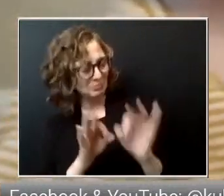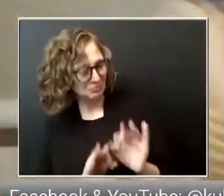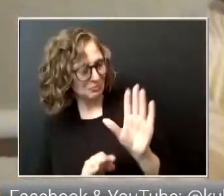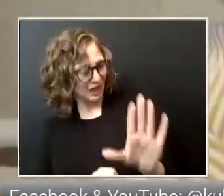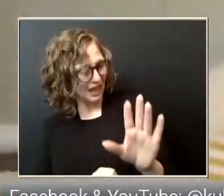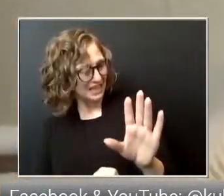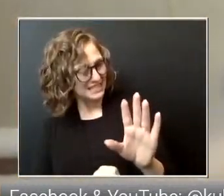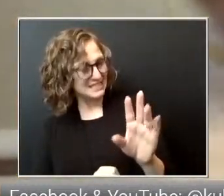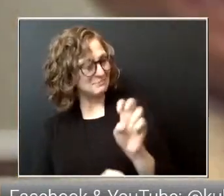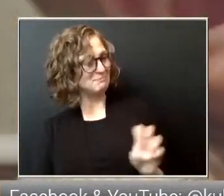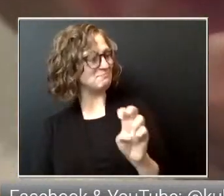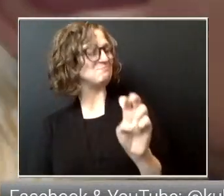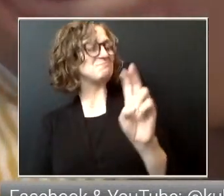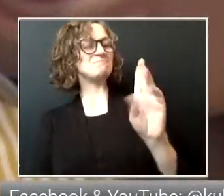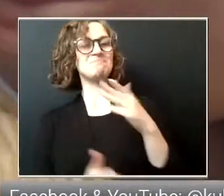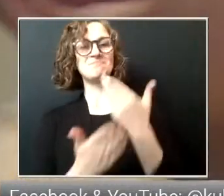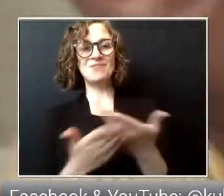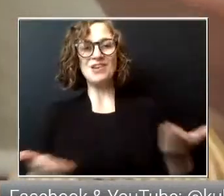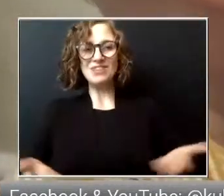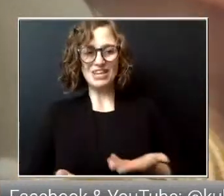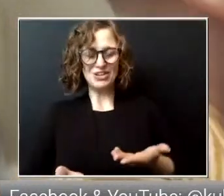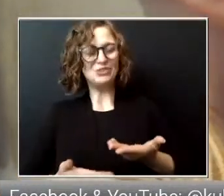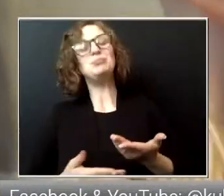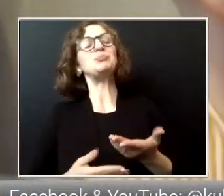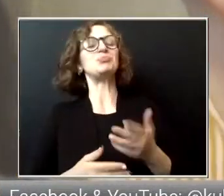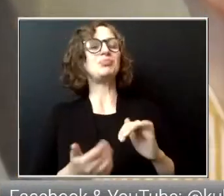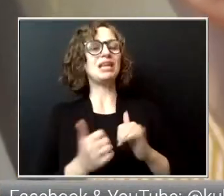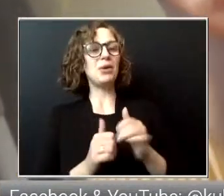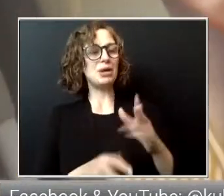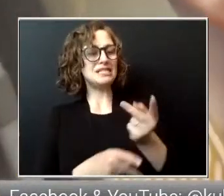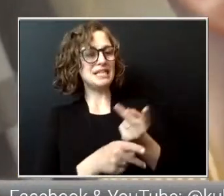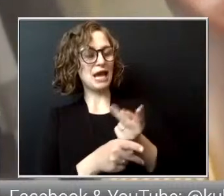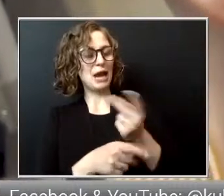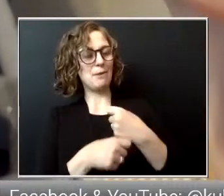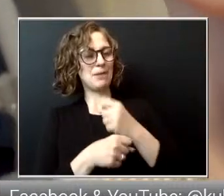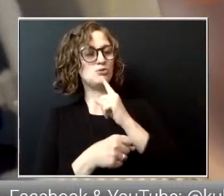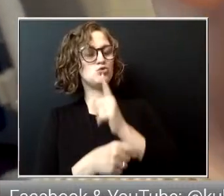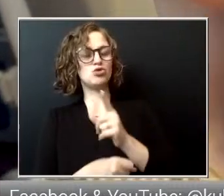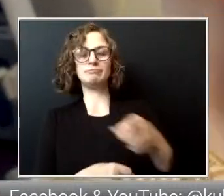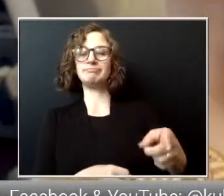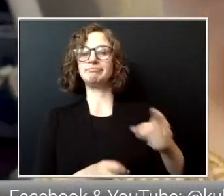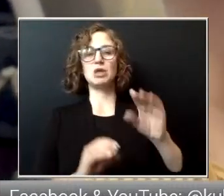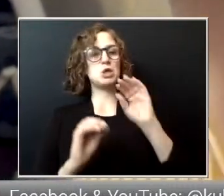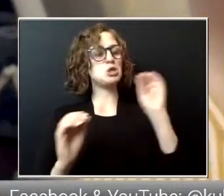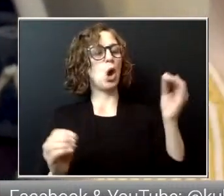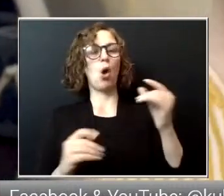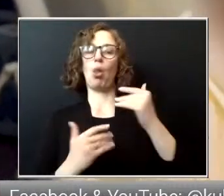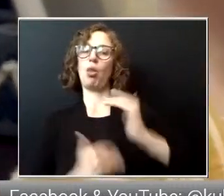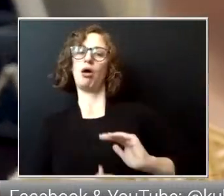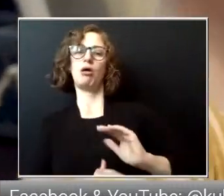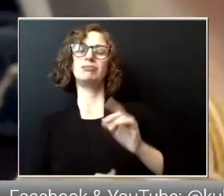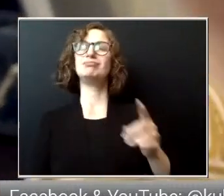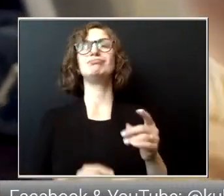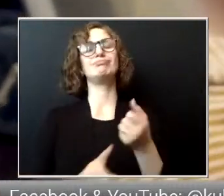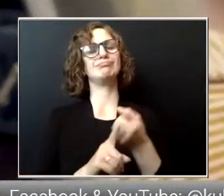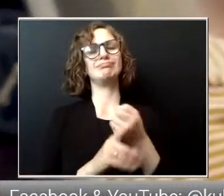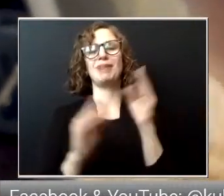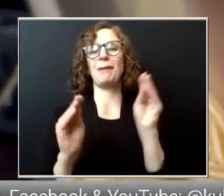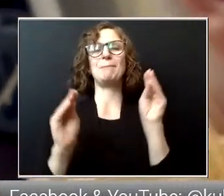System made sure nothing would hold him back. He's just like a little miracle baby.